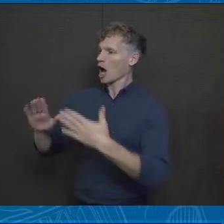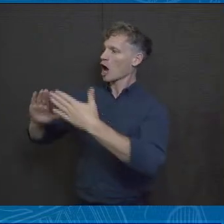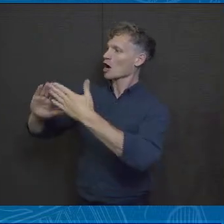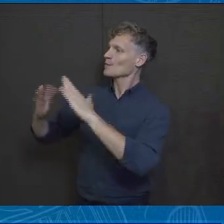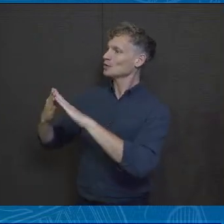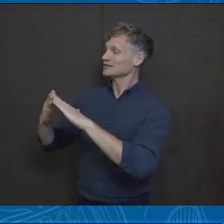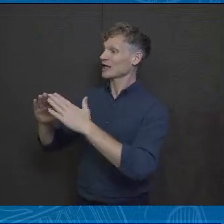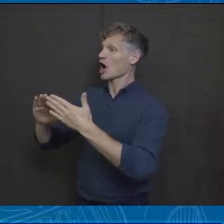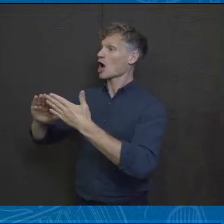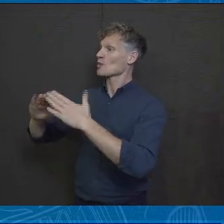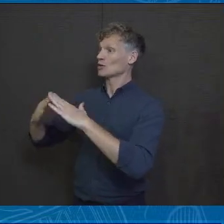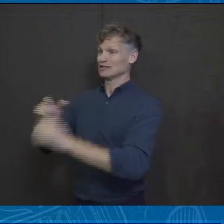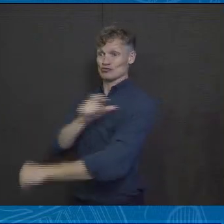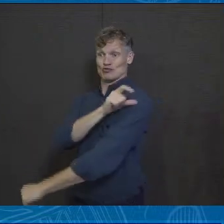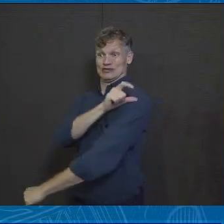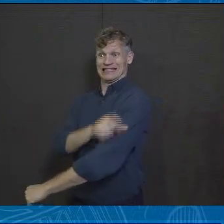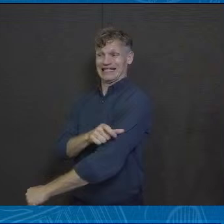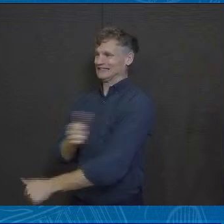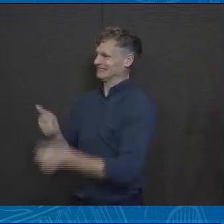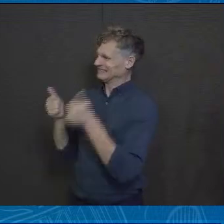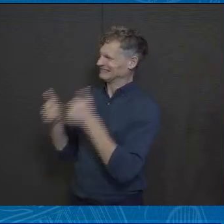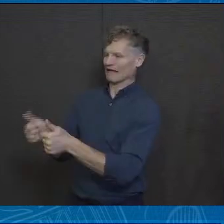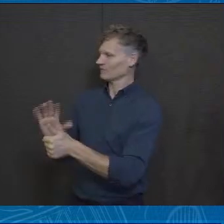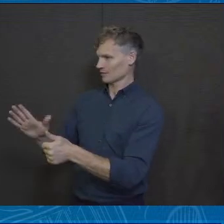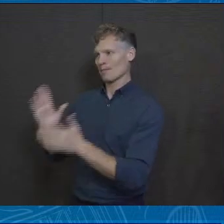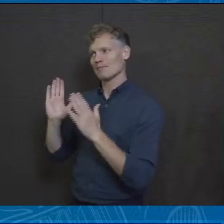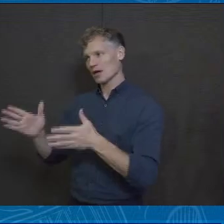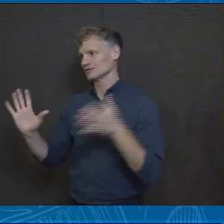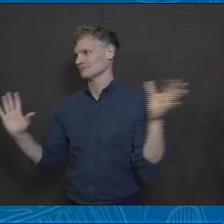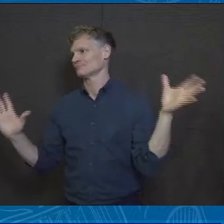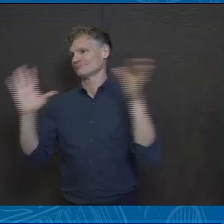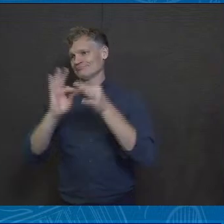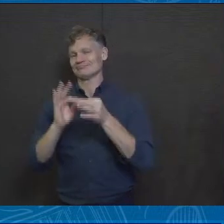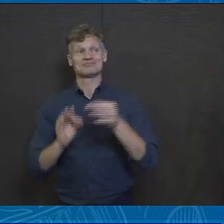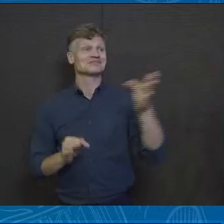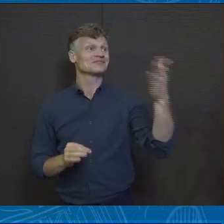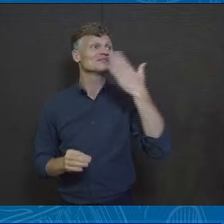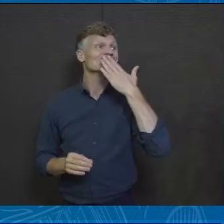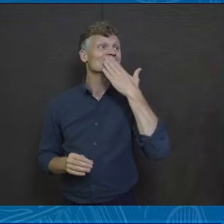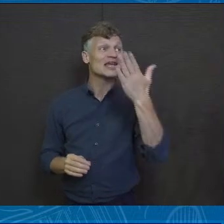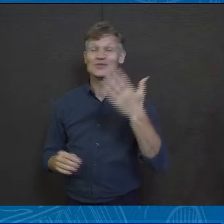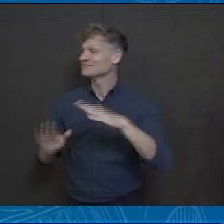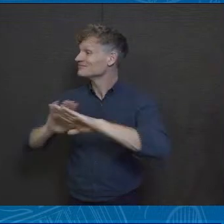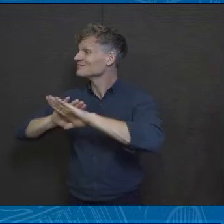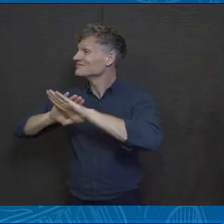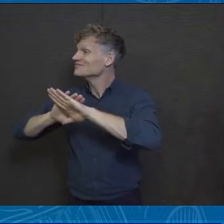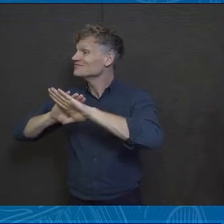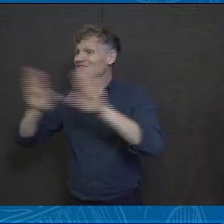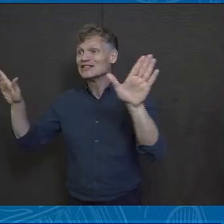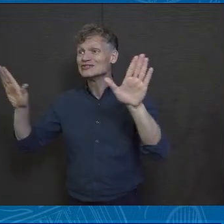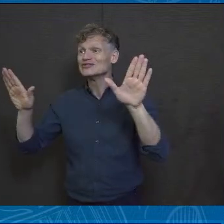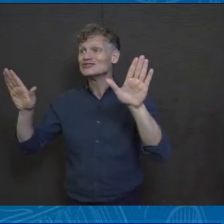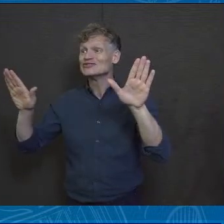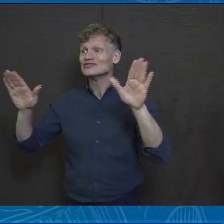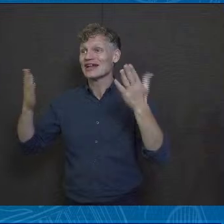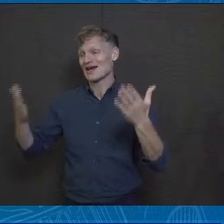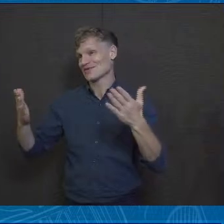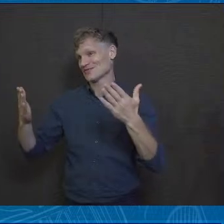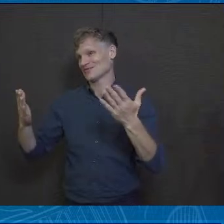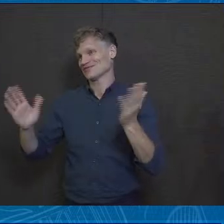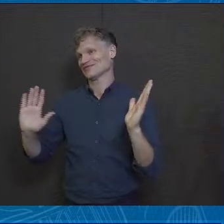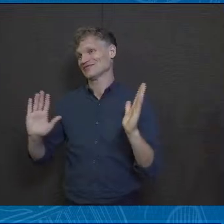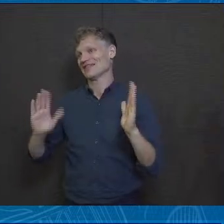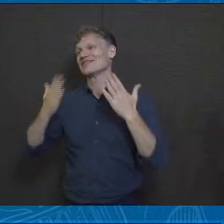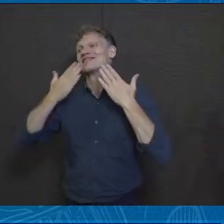You have to be collective. Thank you, Flora, and that's it for our Q&A today. Firstly, I just want to